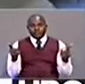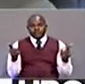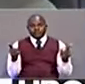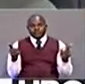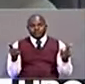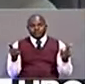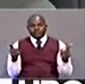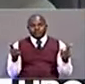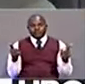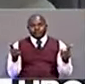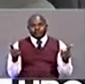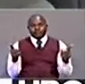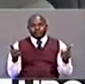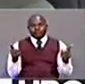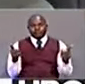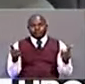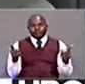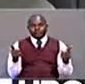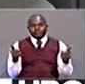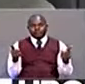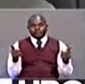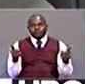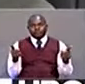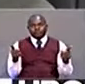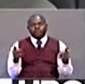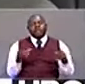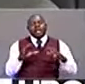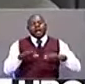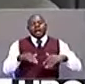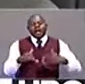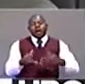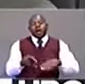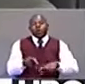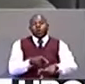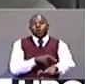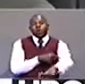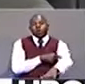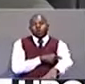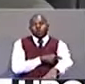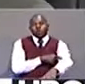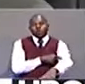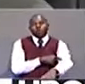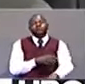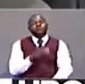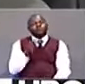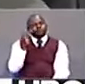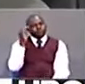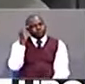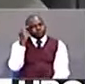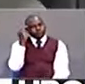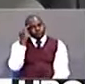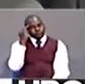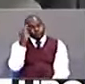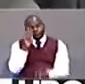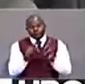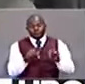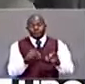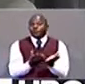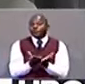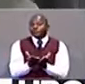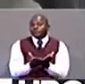is in the how long you remain in the memories of the people that you served.